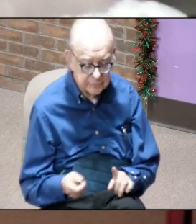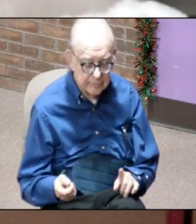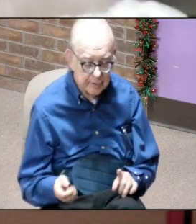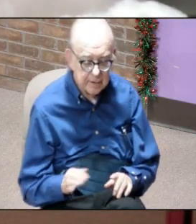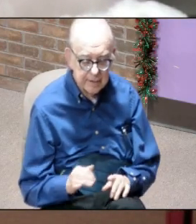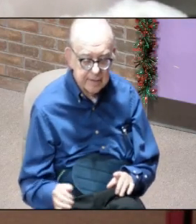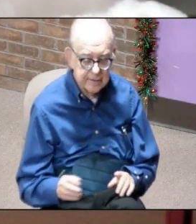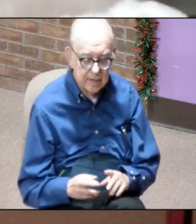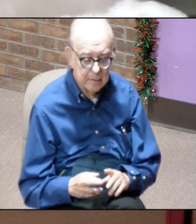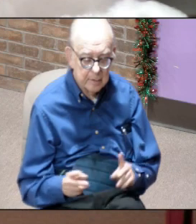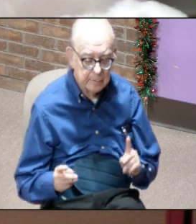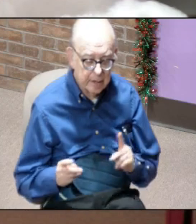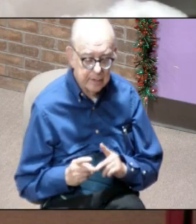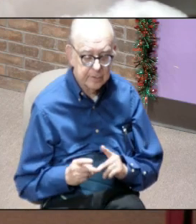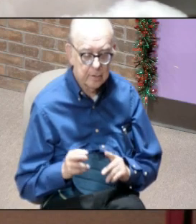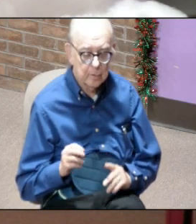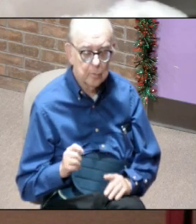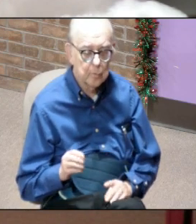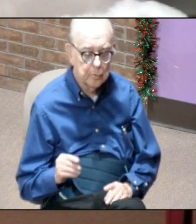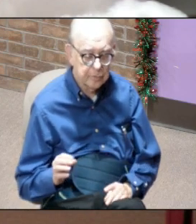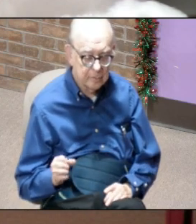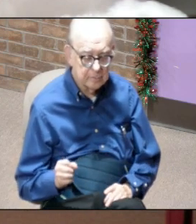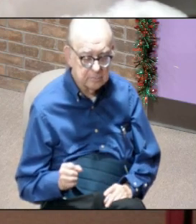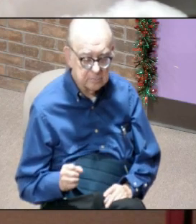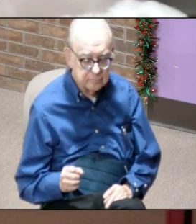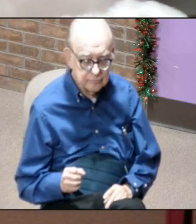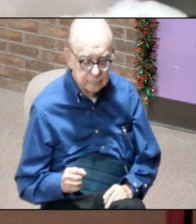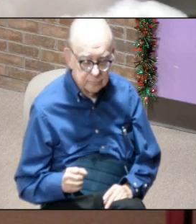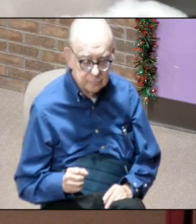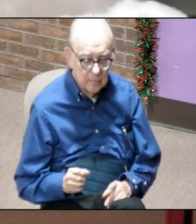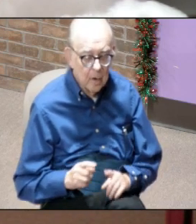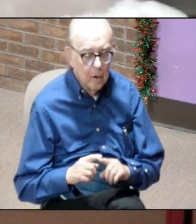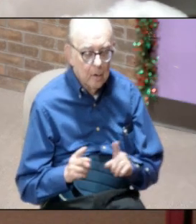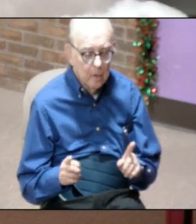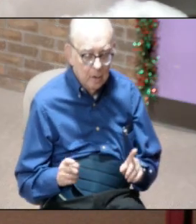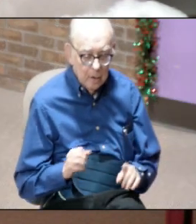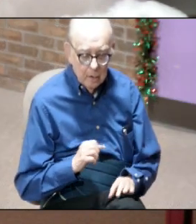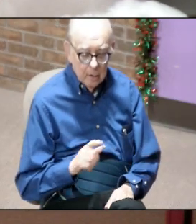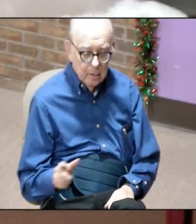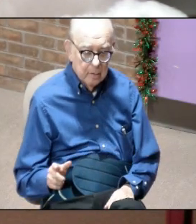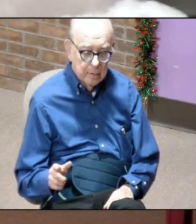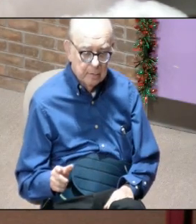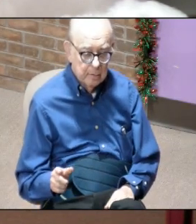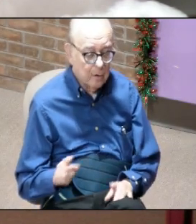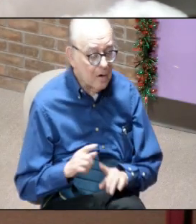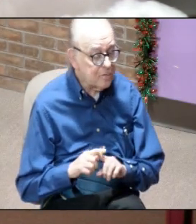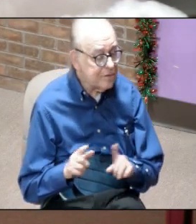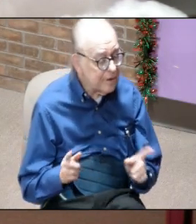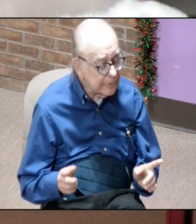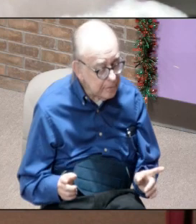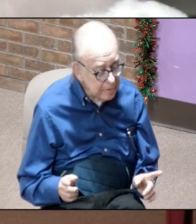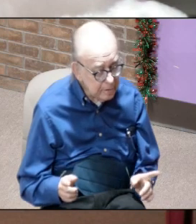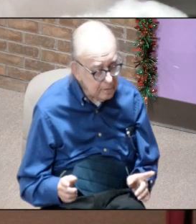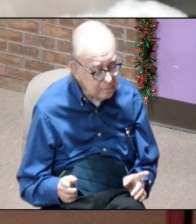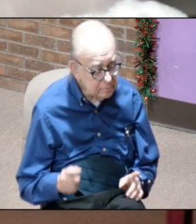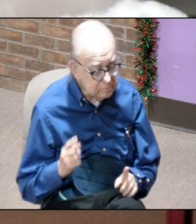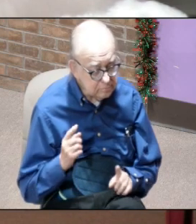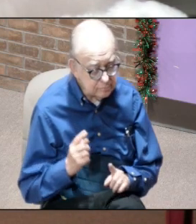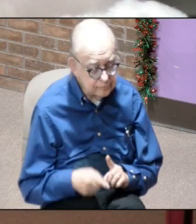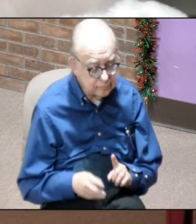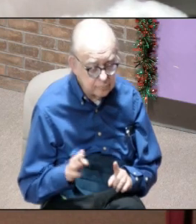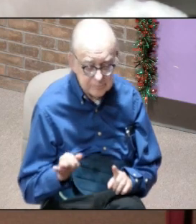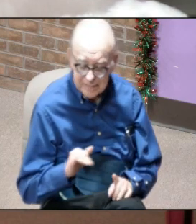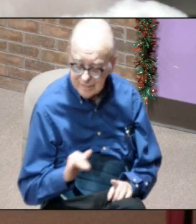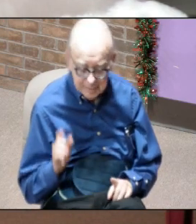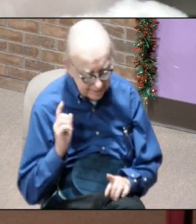roots. Okay? But we're all different. We can't be